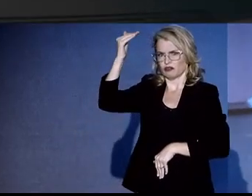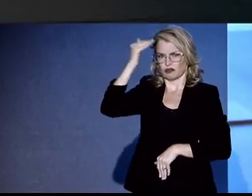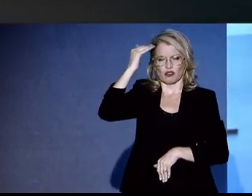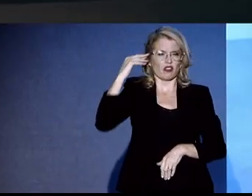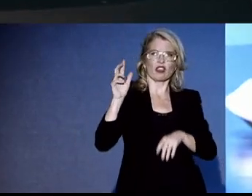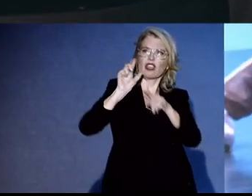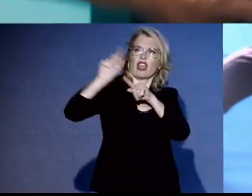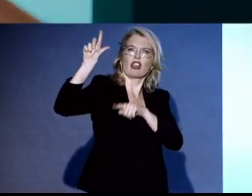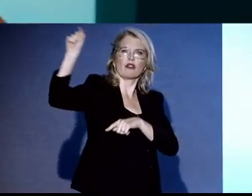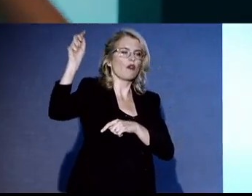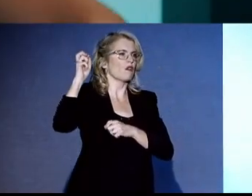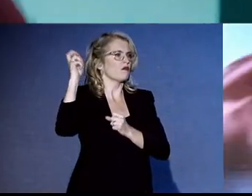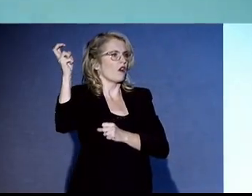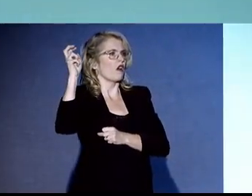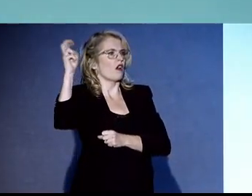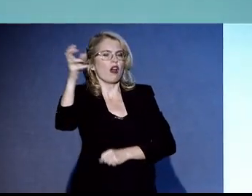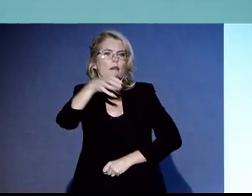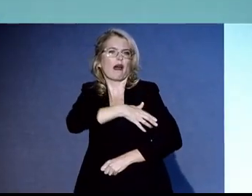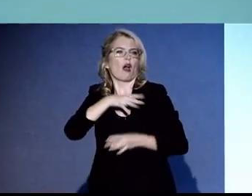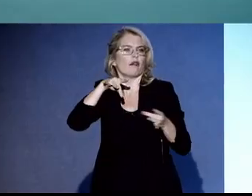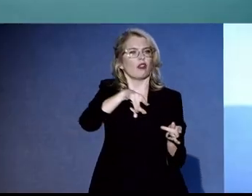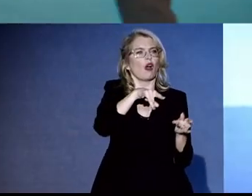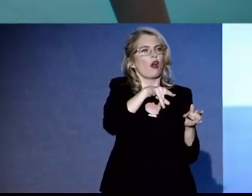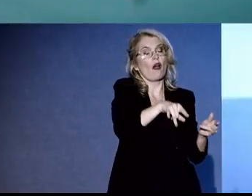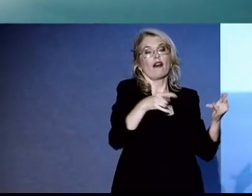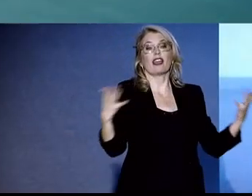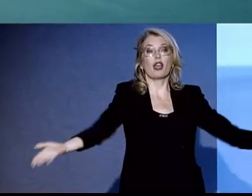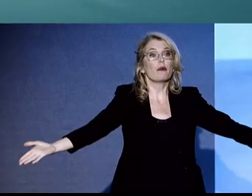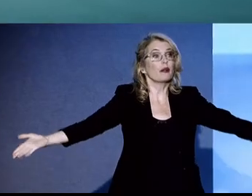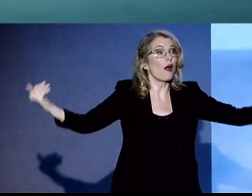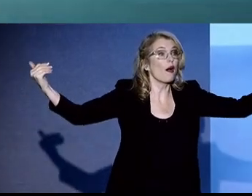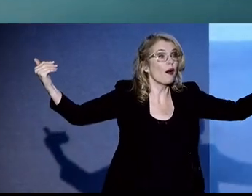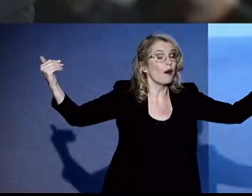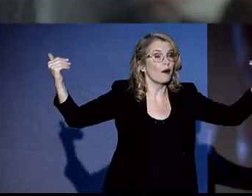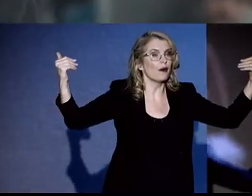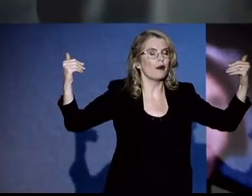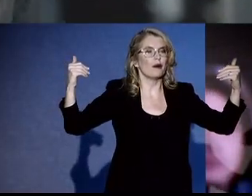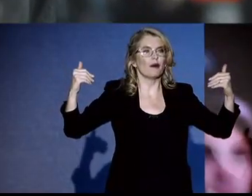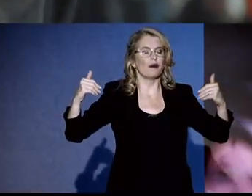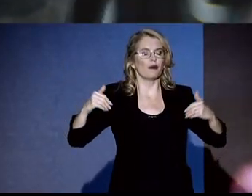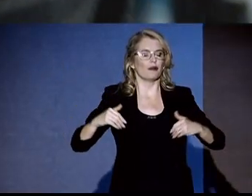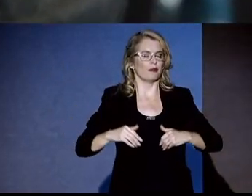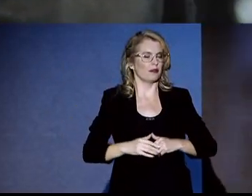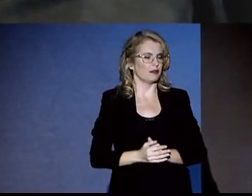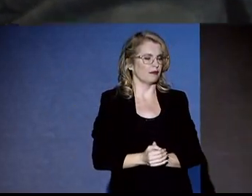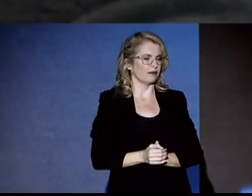the road. Power flow. Here we go.